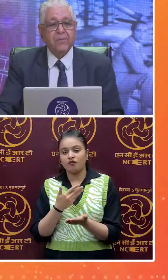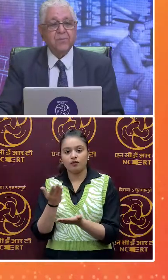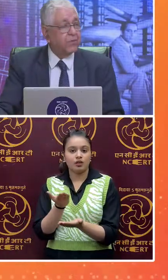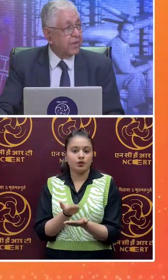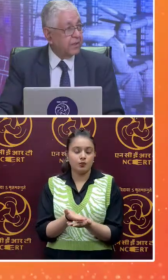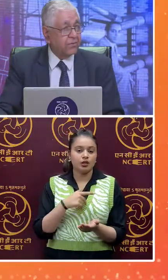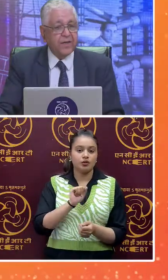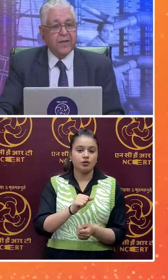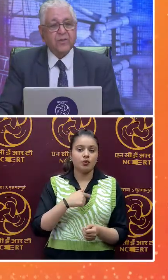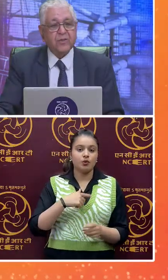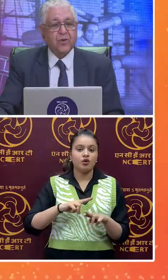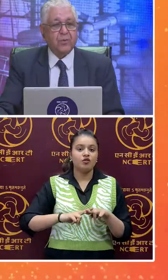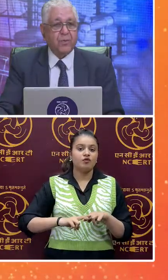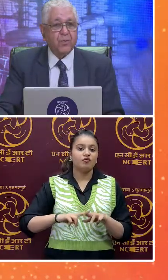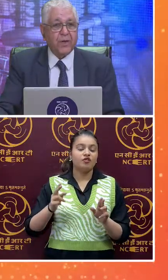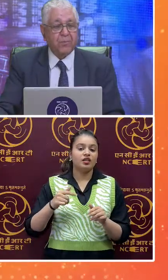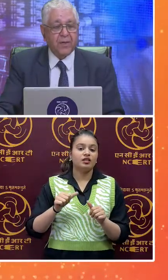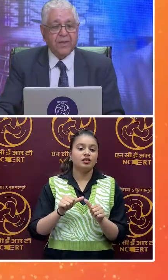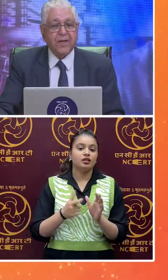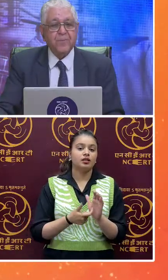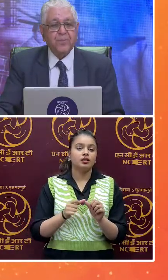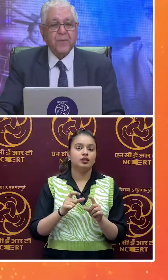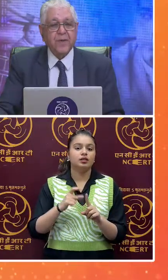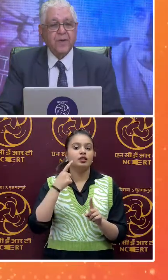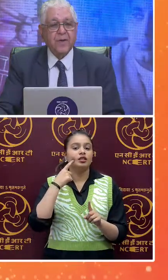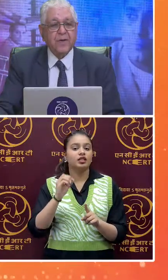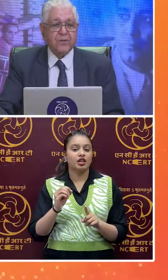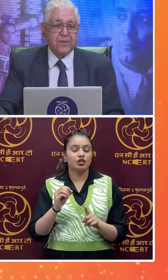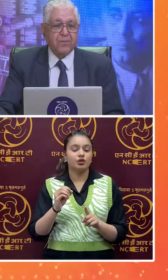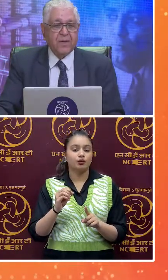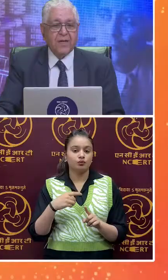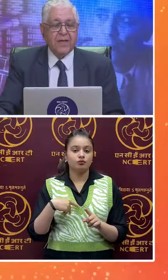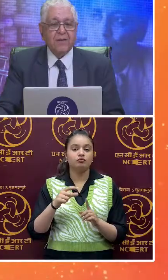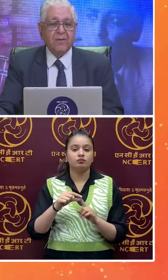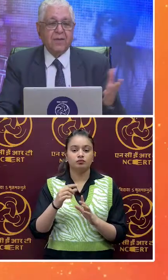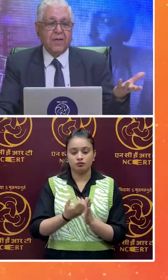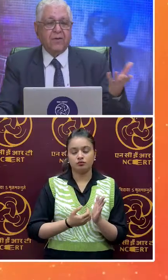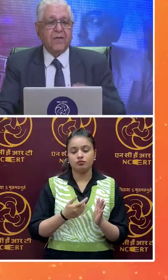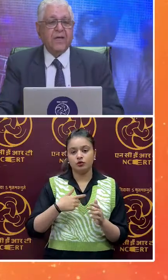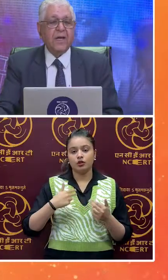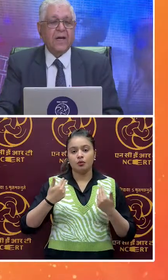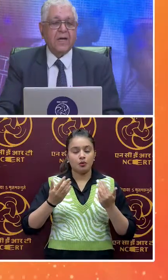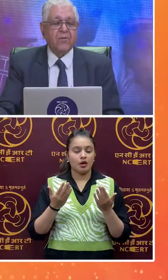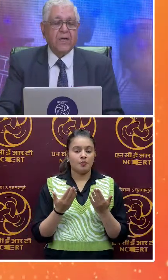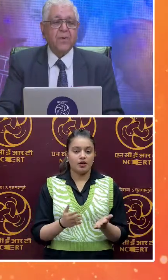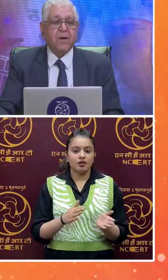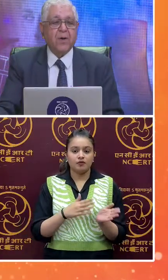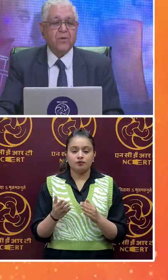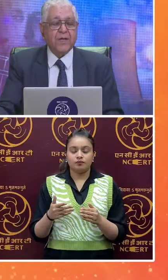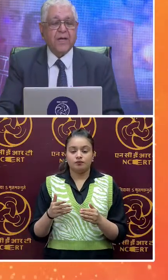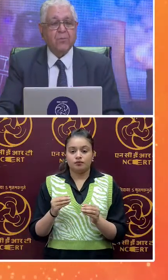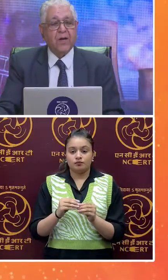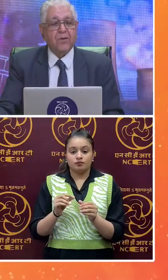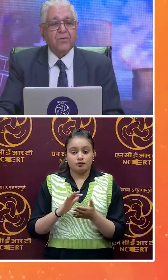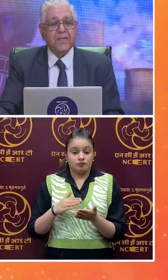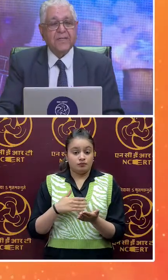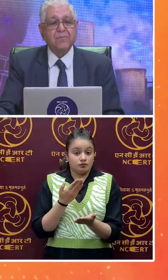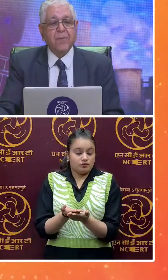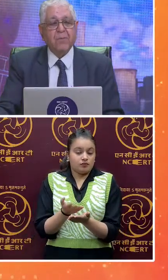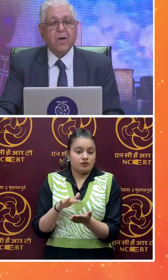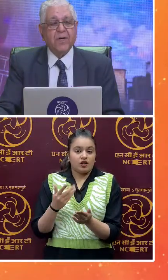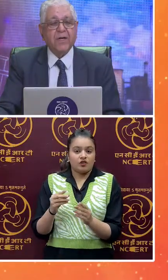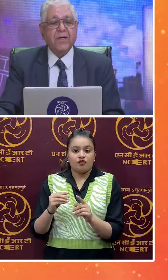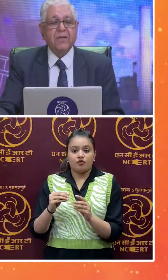he becomes the father of the radio astronomy program in India. So, similarly, A.V. Hill had advised Bhabha to take up